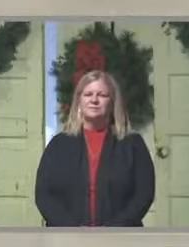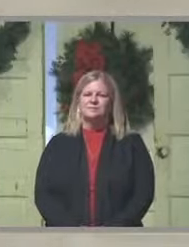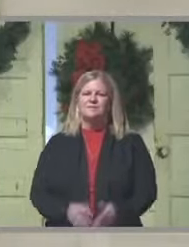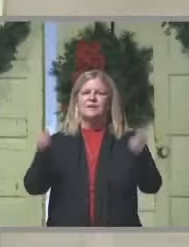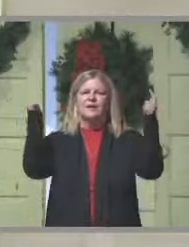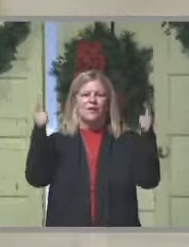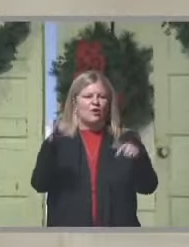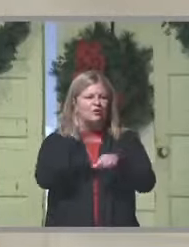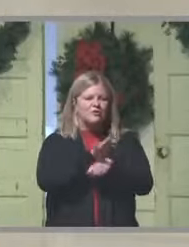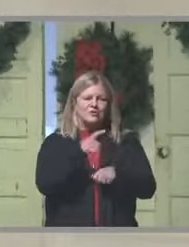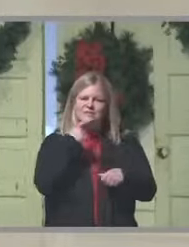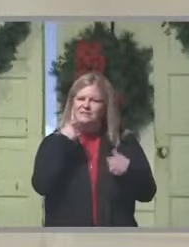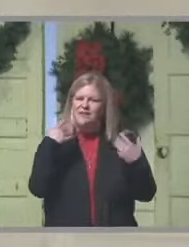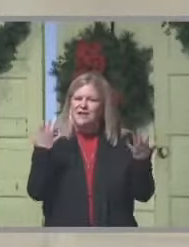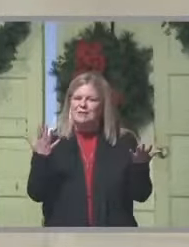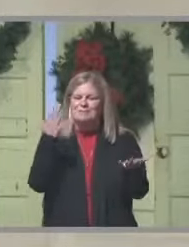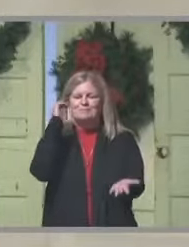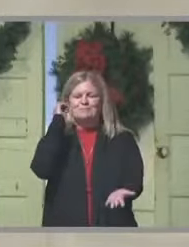Church said,